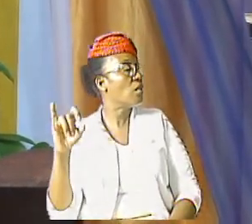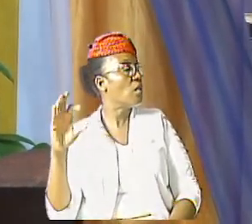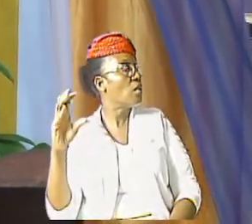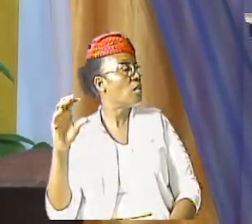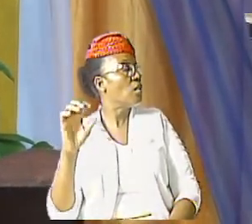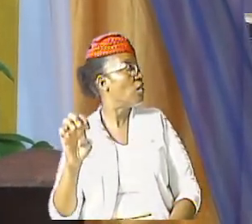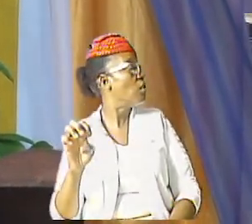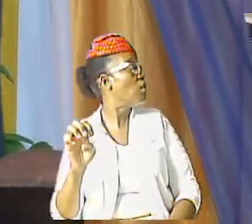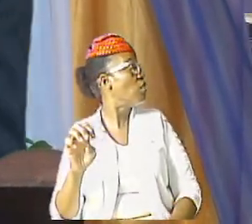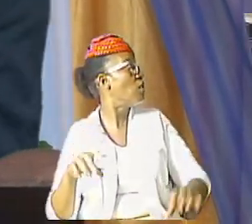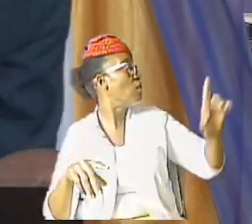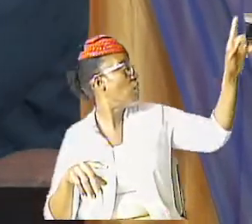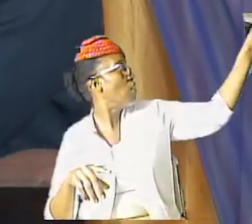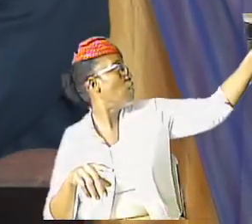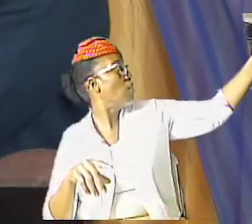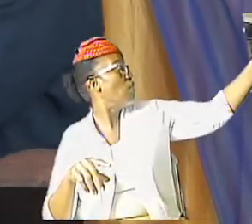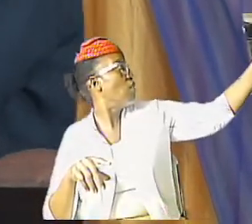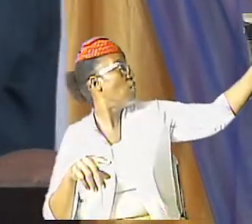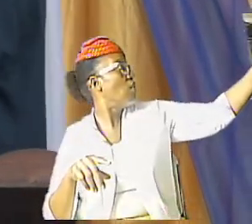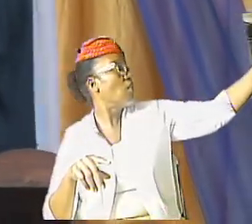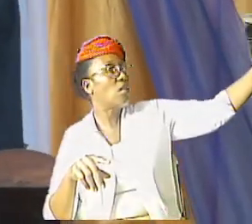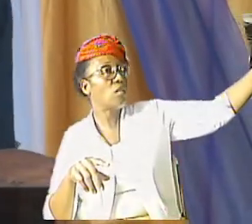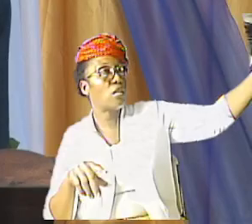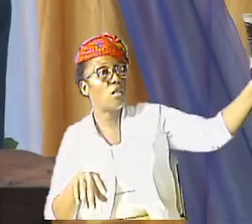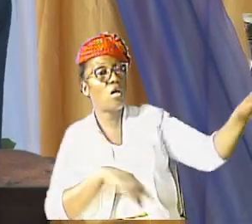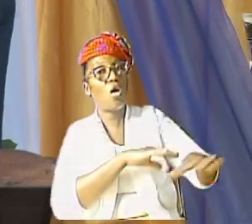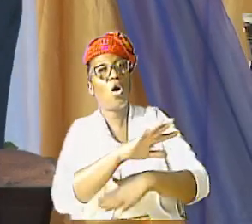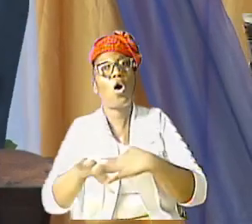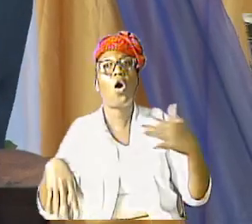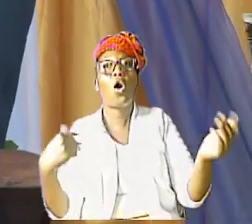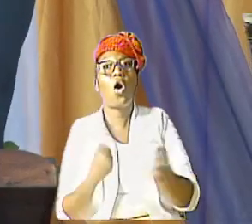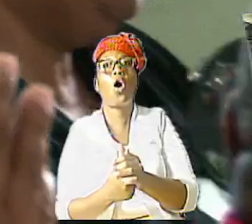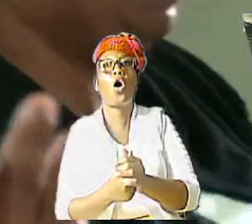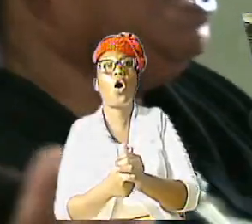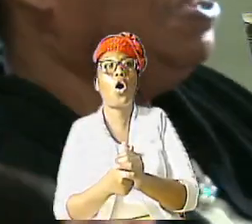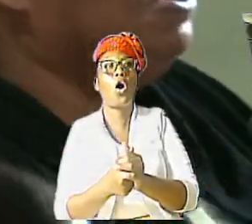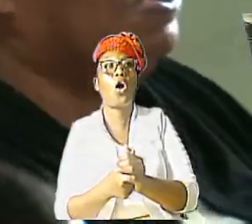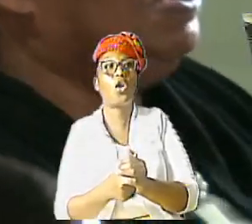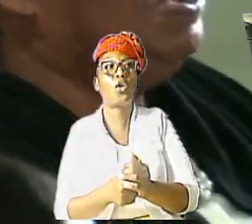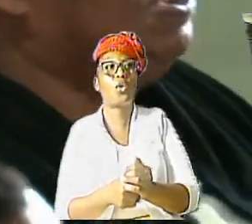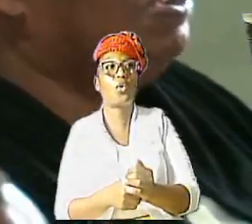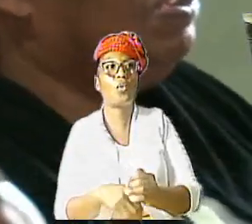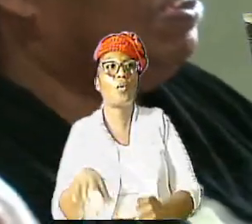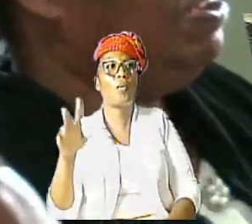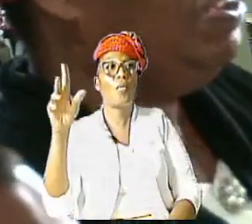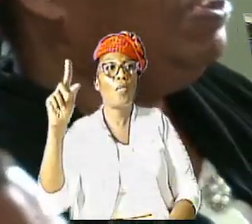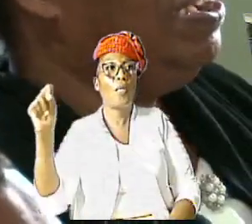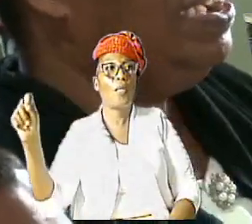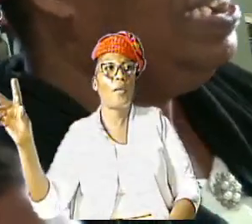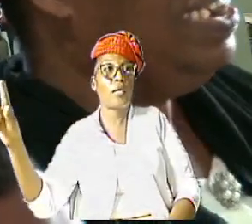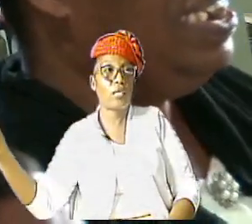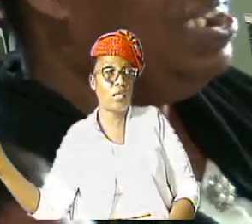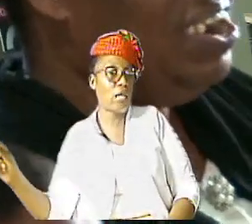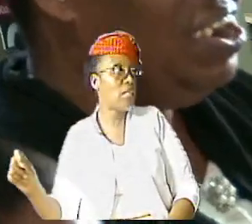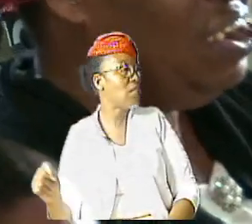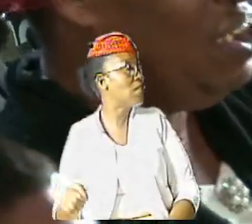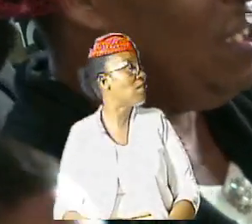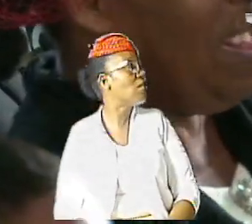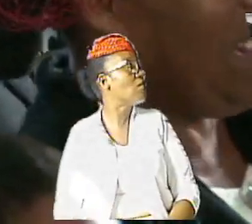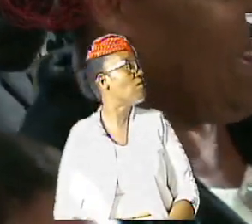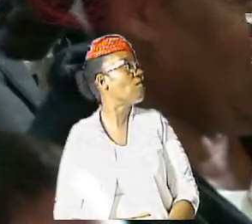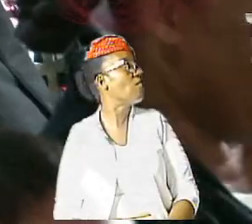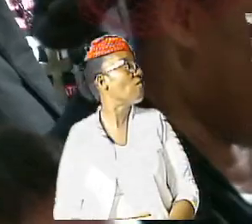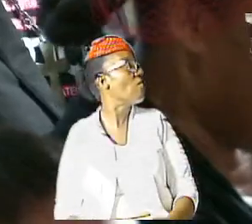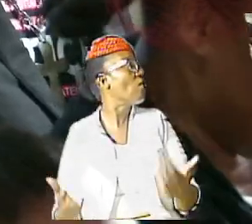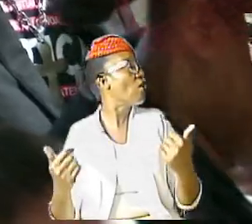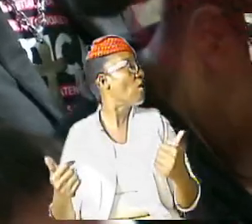Cahorn. Amen. All the way from Texas. Amen. And I don't know if the ushers were going to put her somewhere. She said she wants to come right